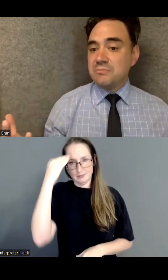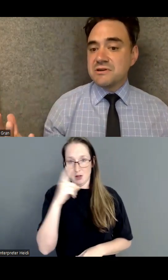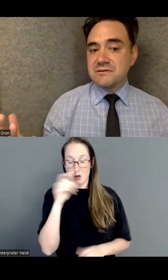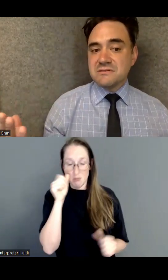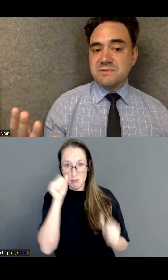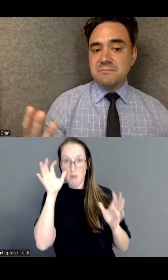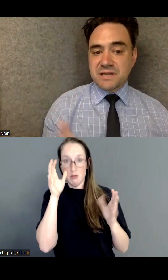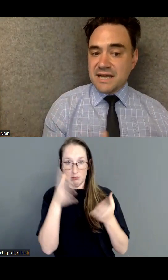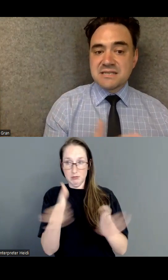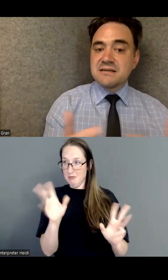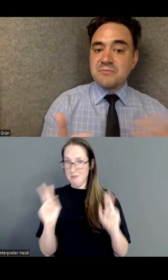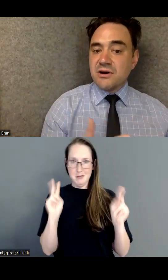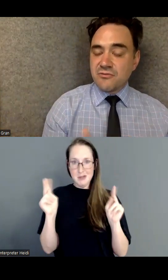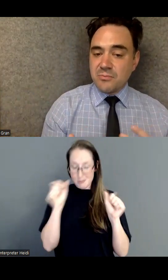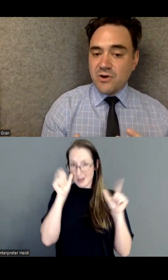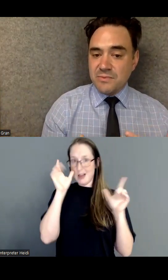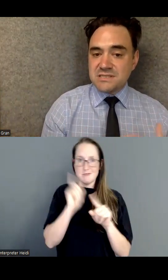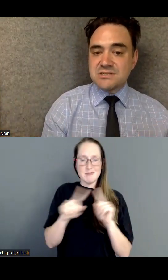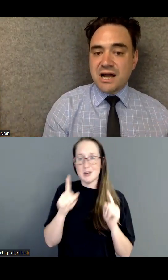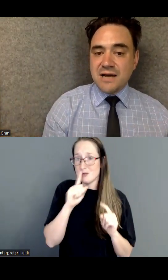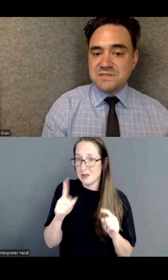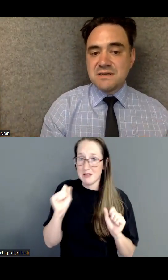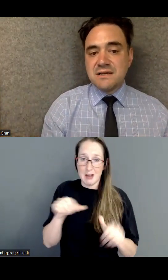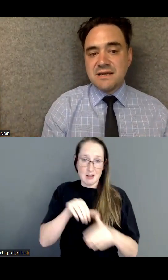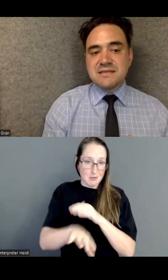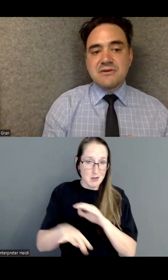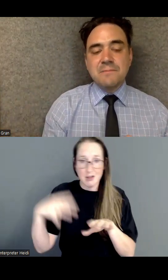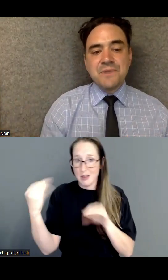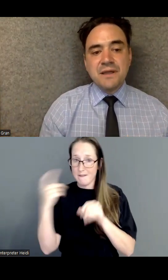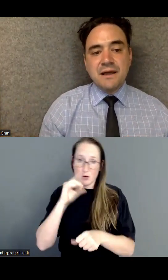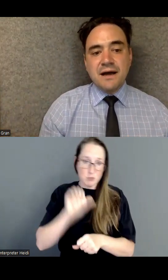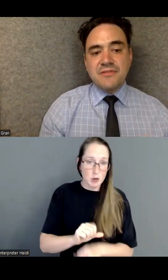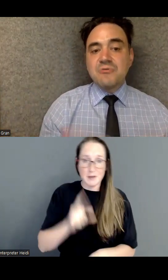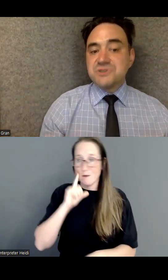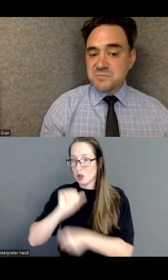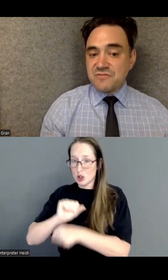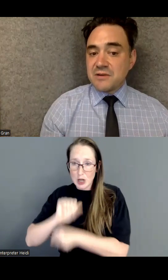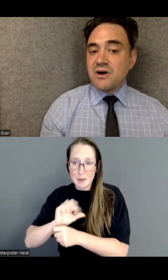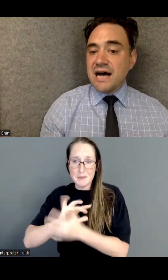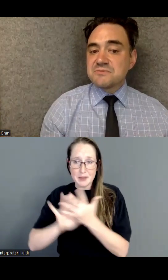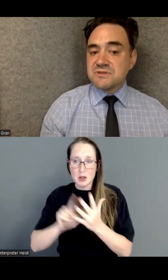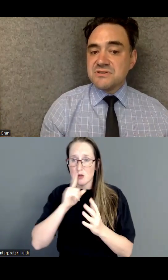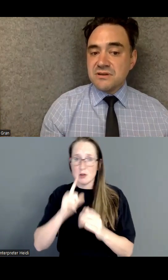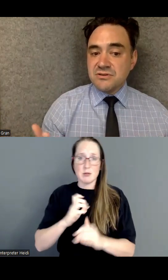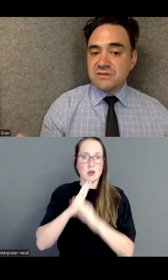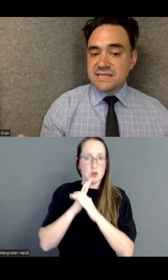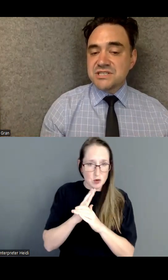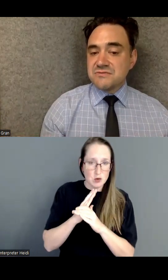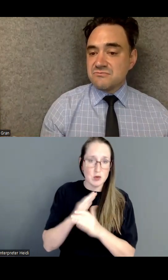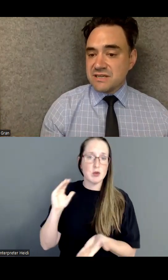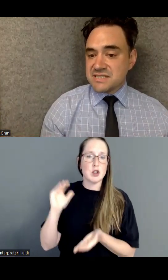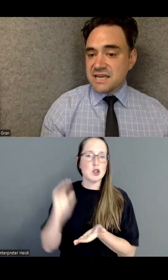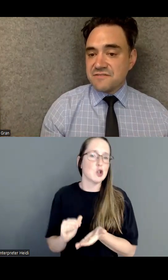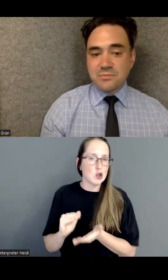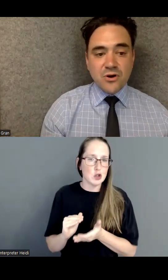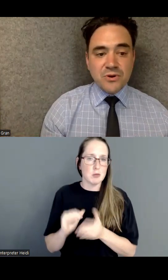the public a little bit, but guests can come and go for appointments and jobs, etc. They reduce preventable hospital